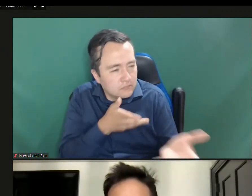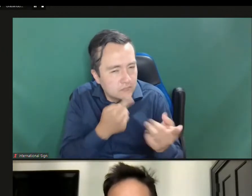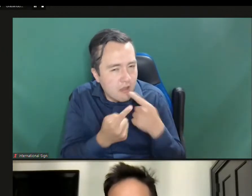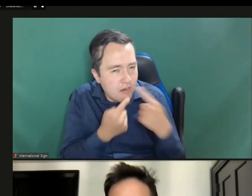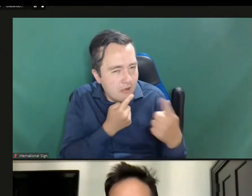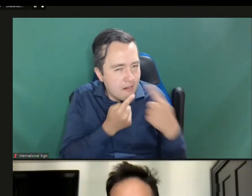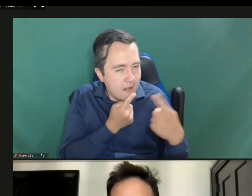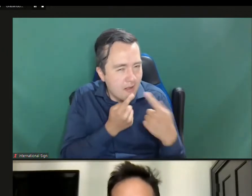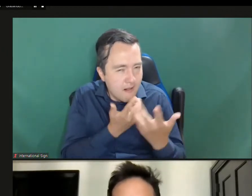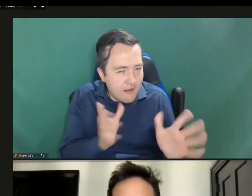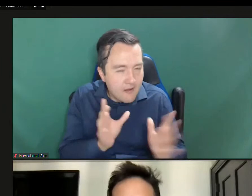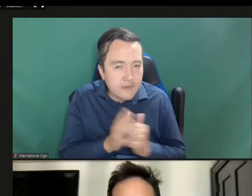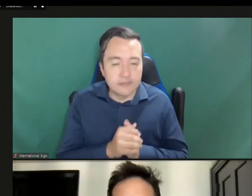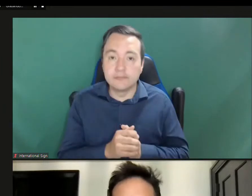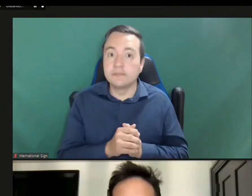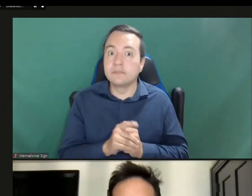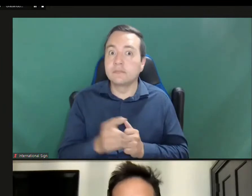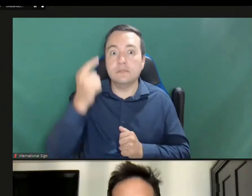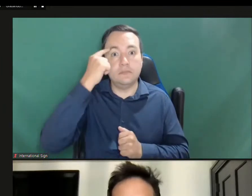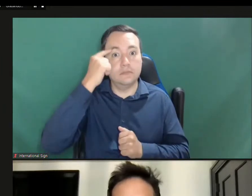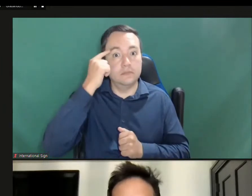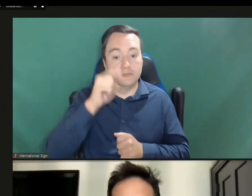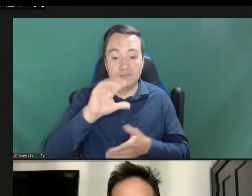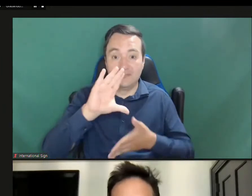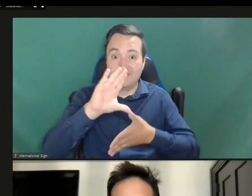been successful.